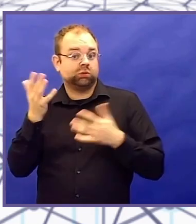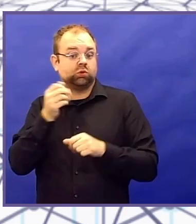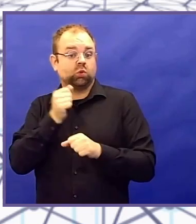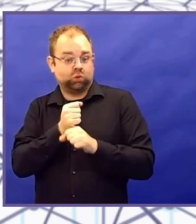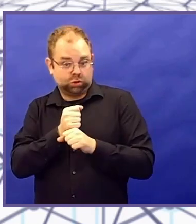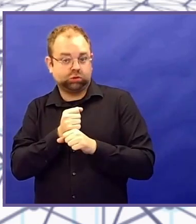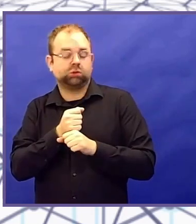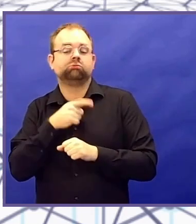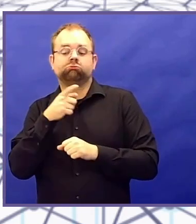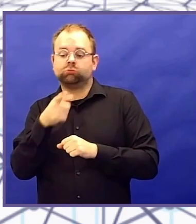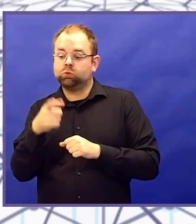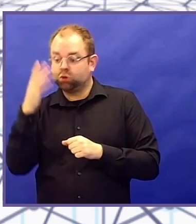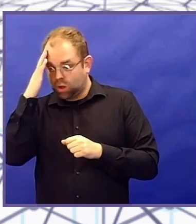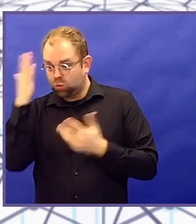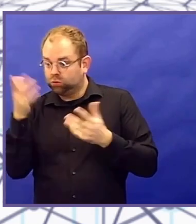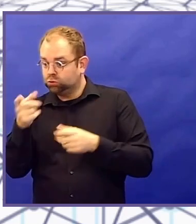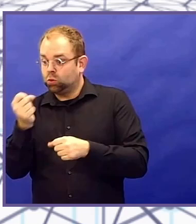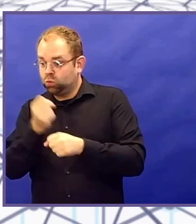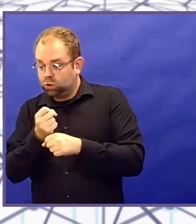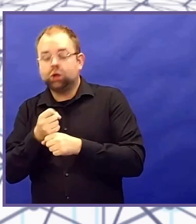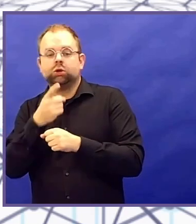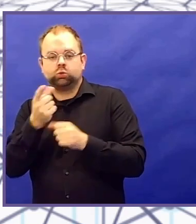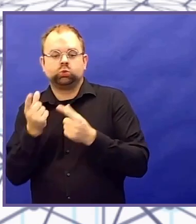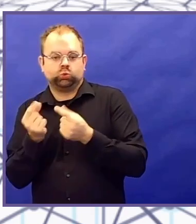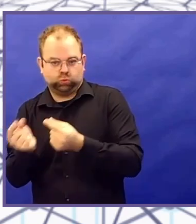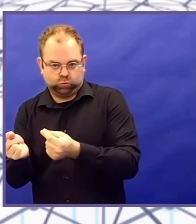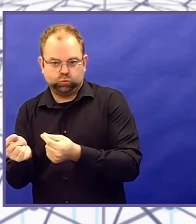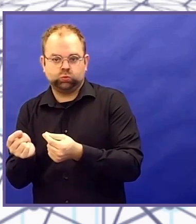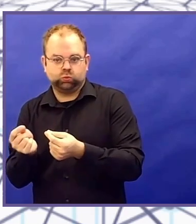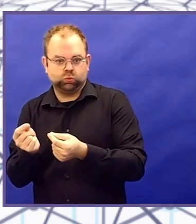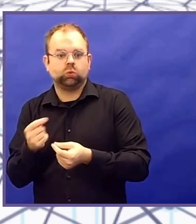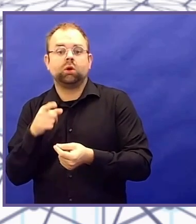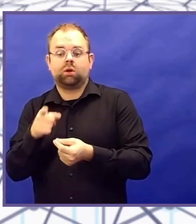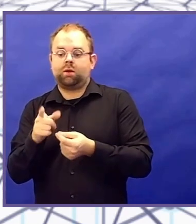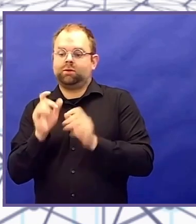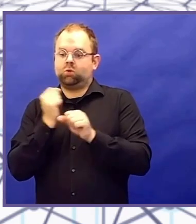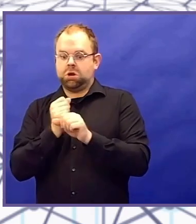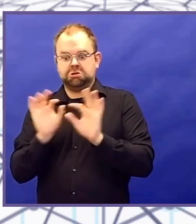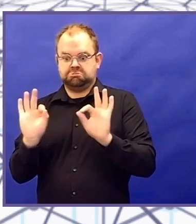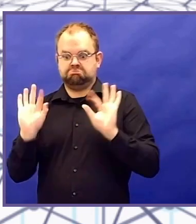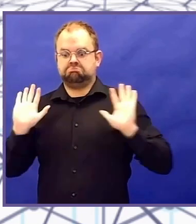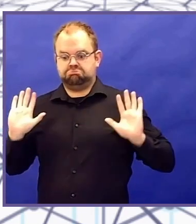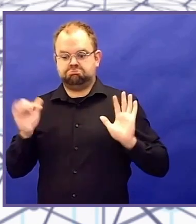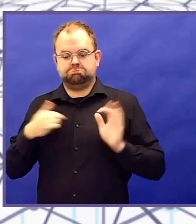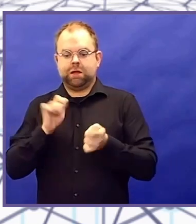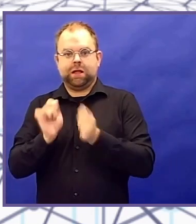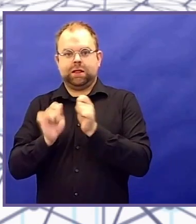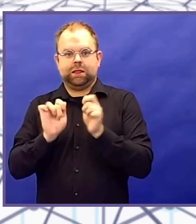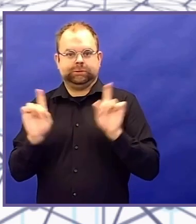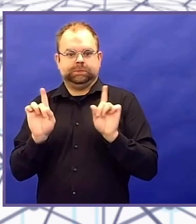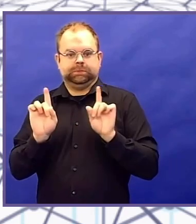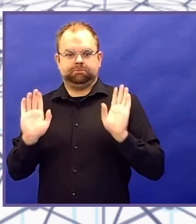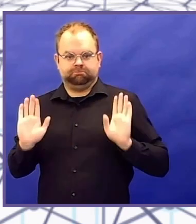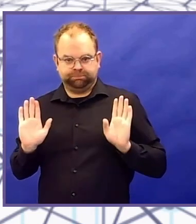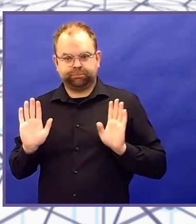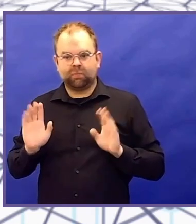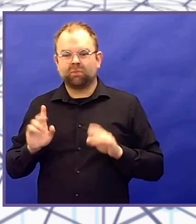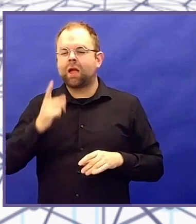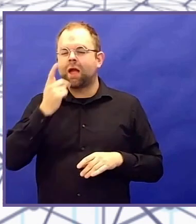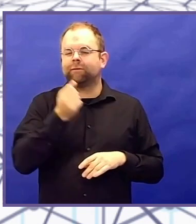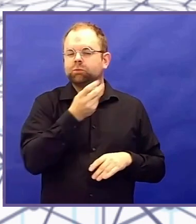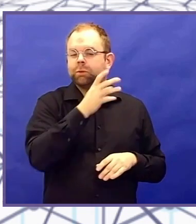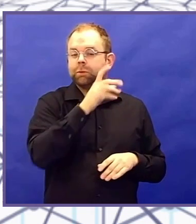of 2 separate jobs differently, right? So if you have to do A, B, and C in one job, D, E, and F in another